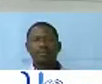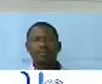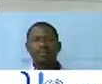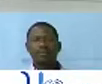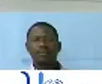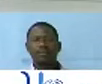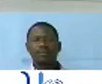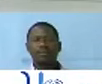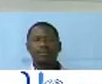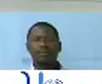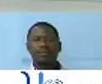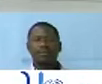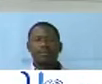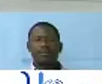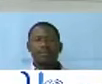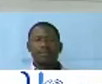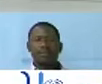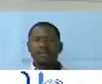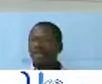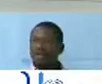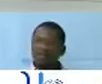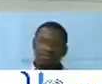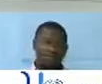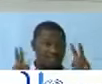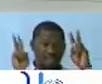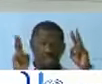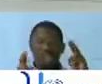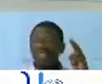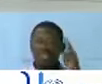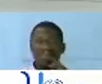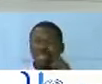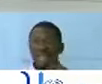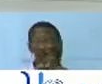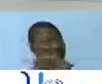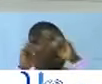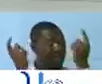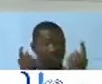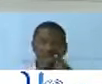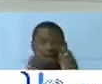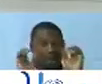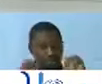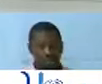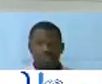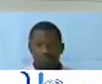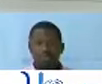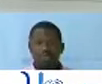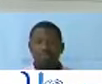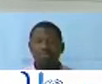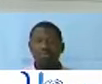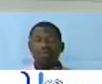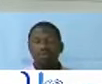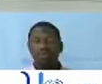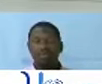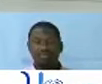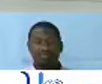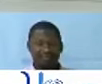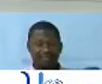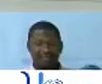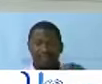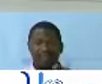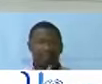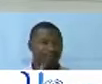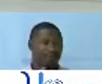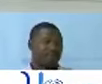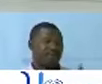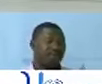did everything possible to divide us. Jammeh def na lepp lu man rek pour xajale ñu. And use different